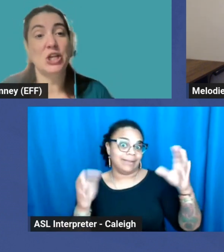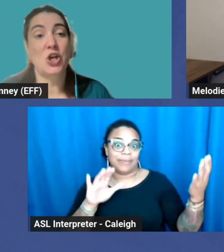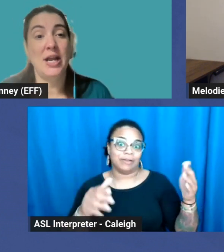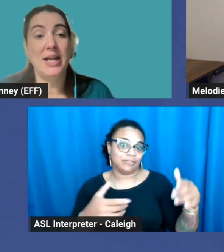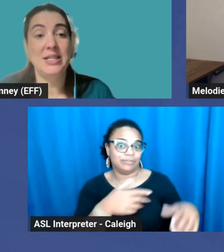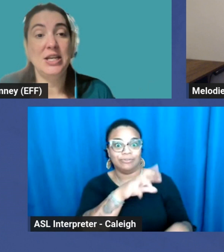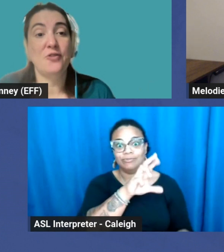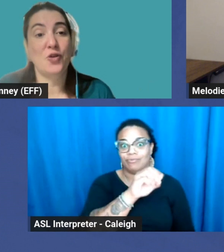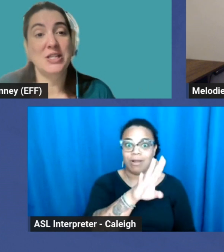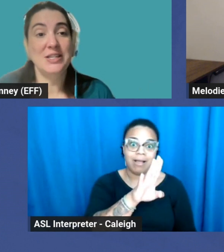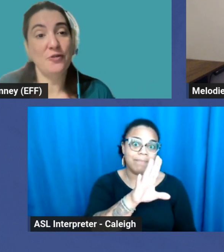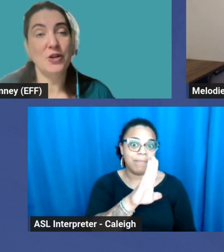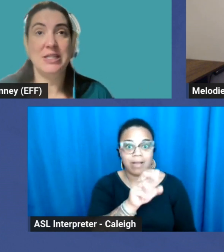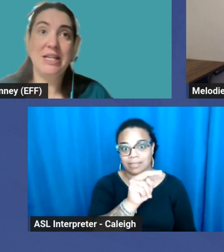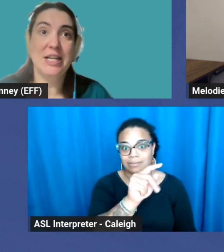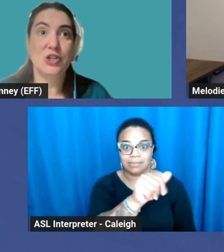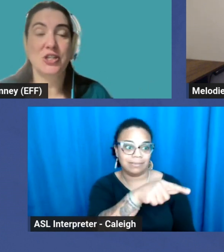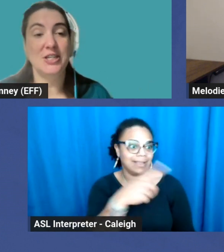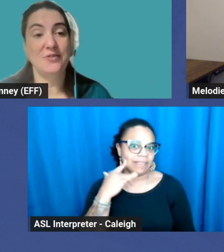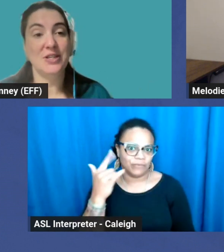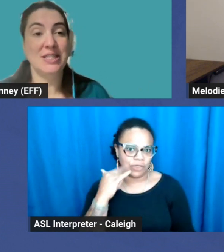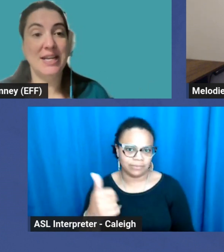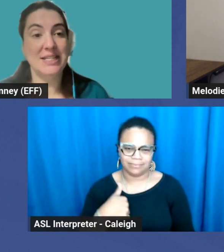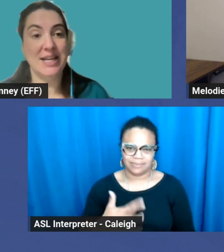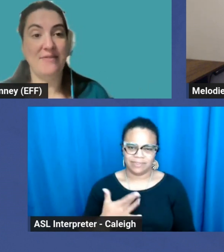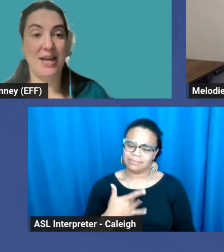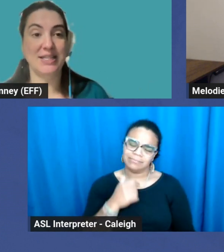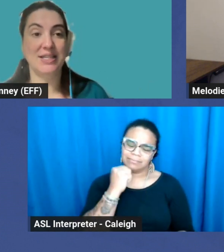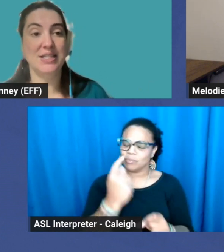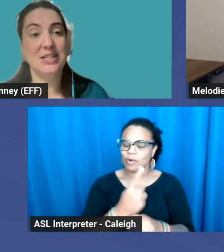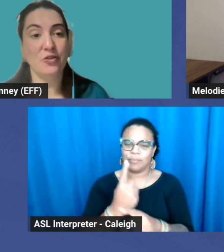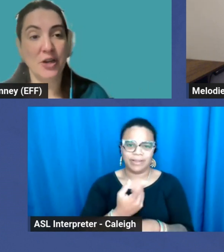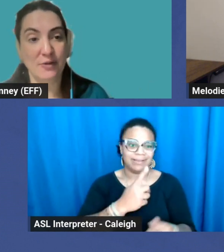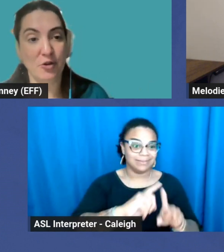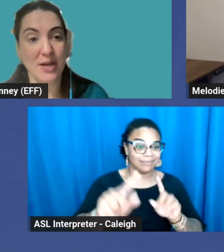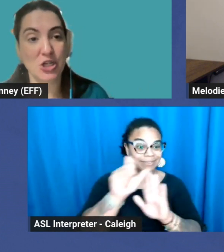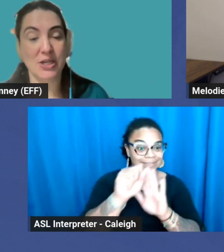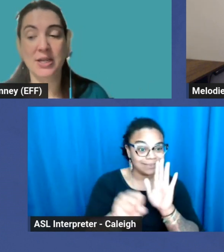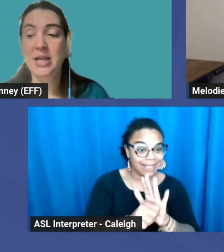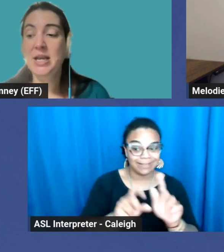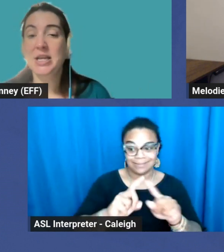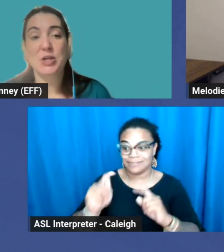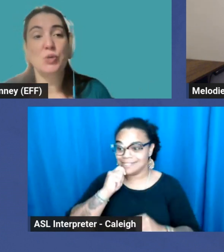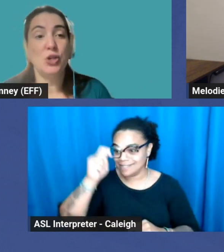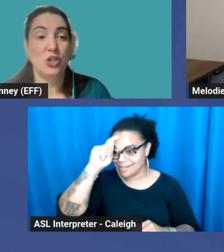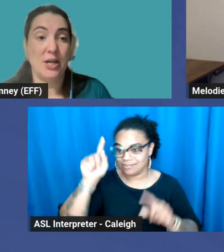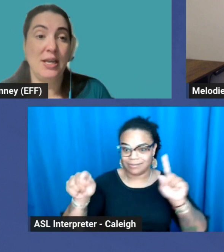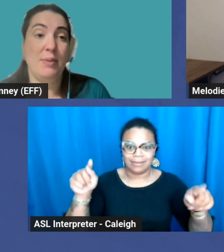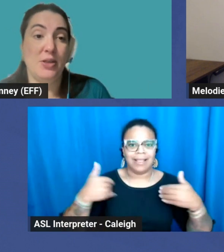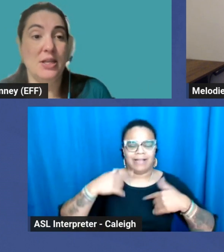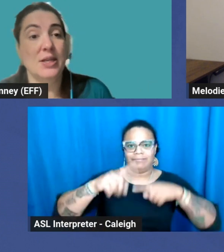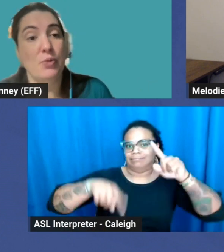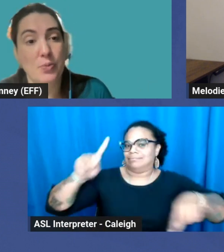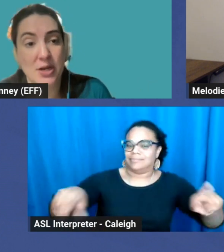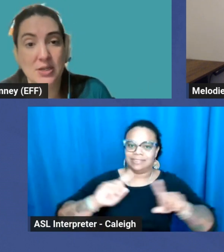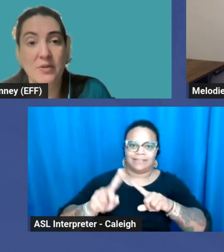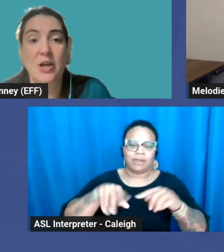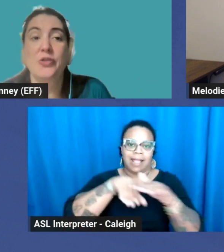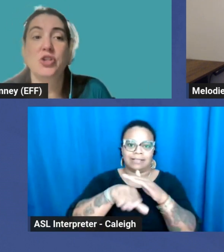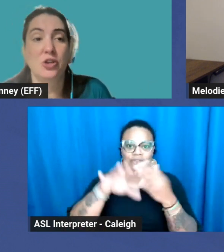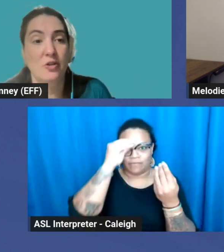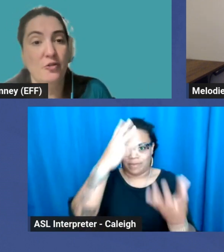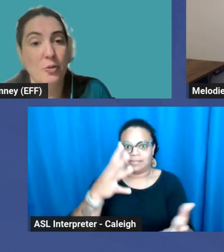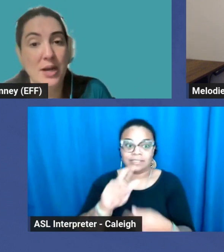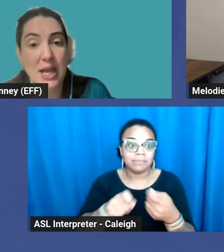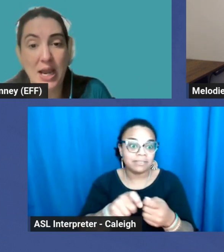think it's a great idea for different teenagers in different states to have access to different information, especially when you're talking about things like reproductive